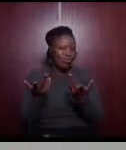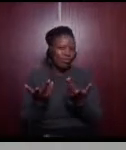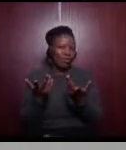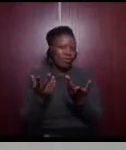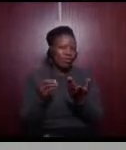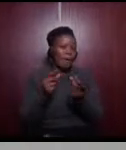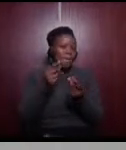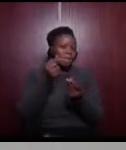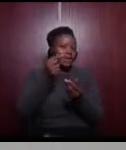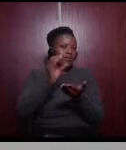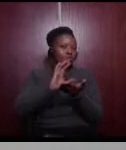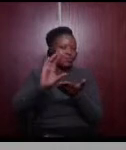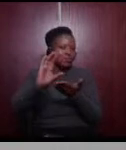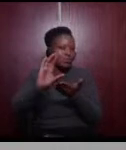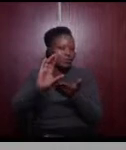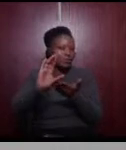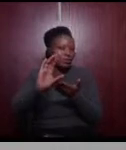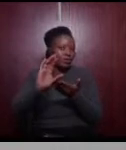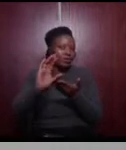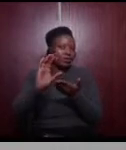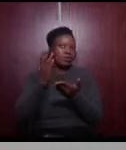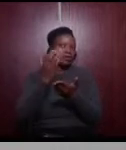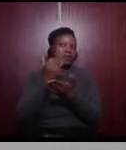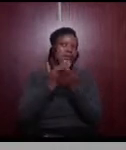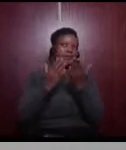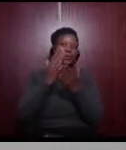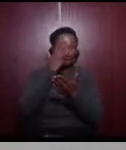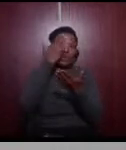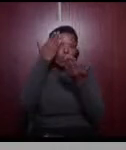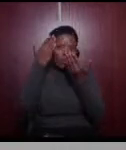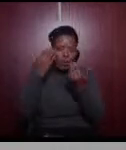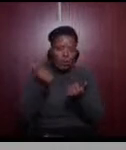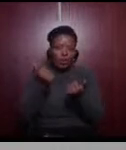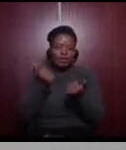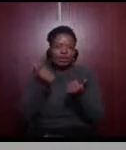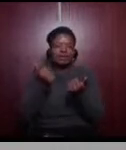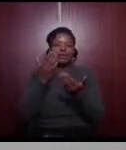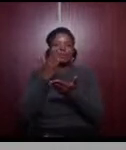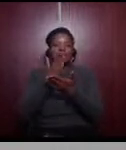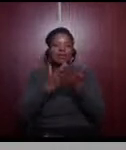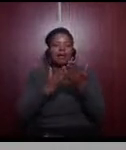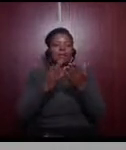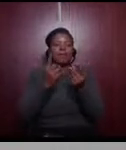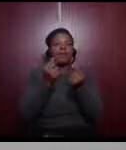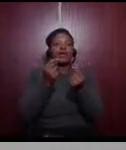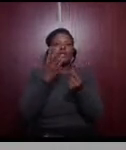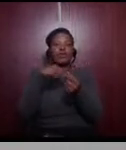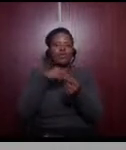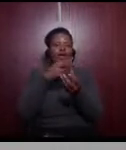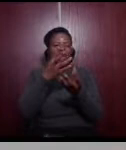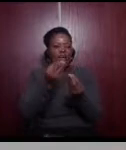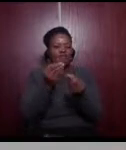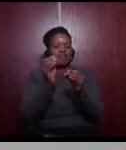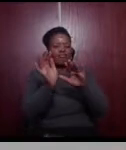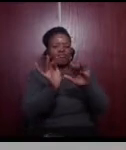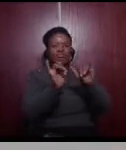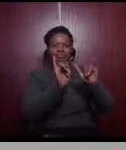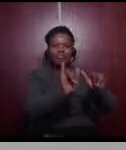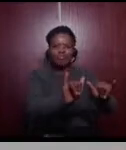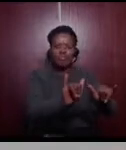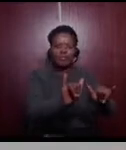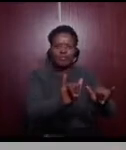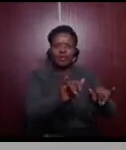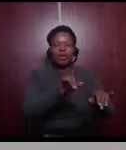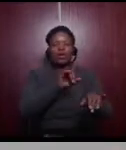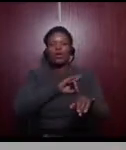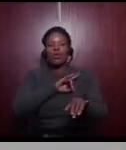funds that you are not aware of that are sitting somewhere? Again, this amendment bill seeks